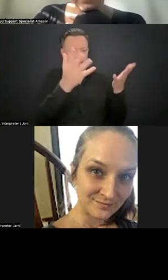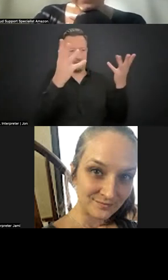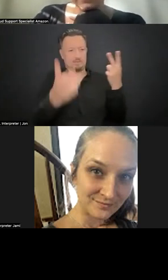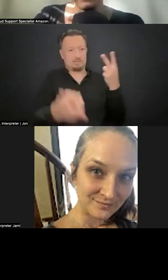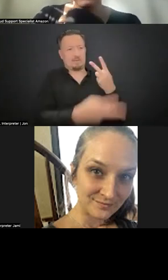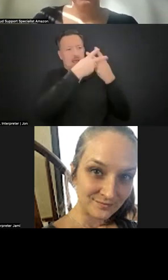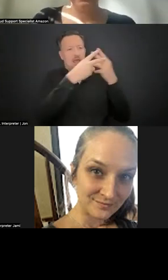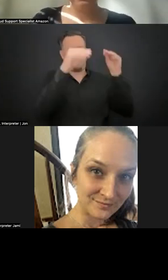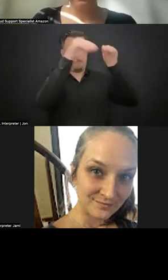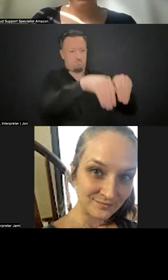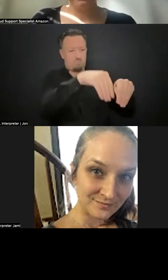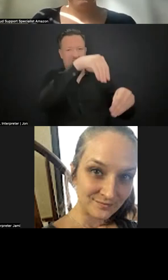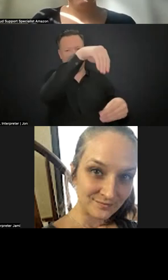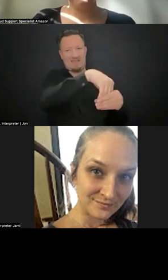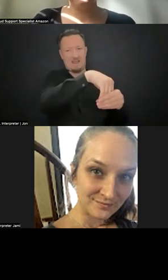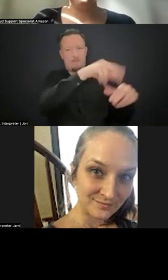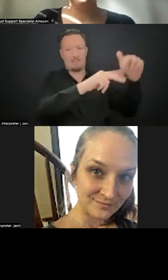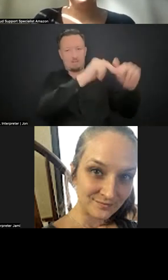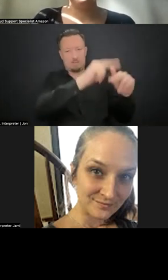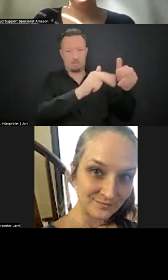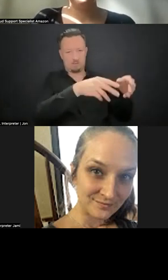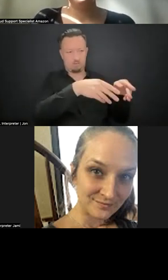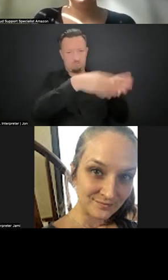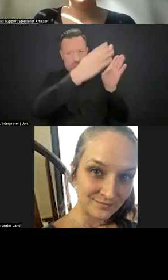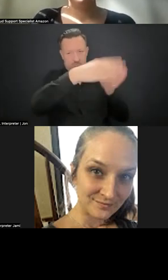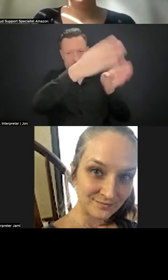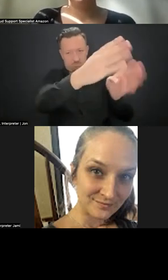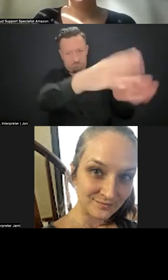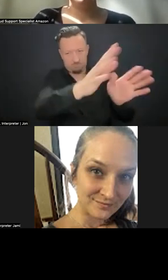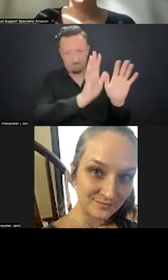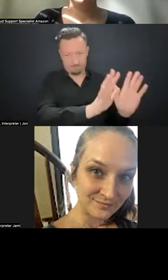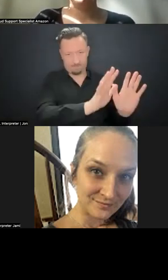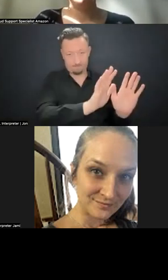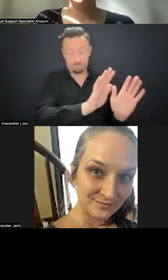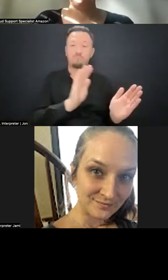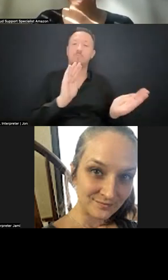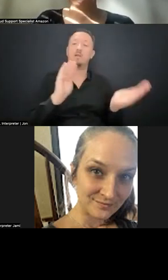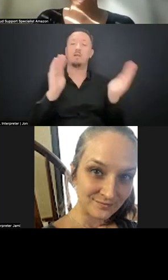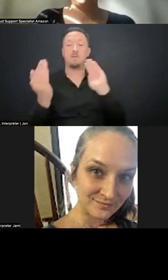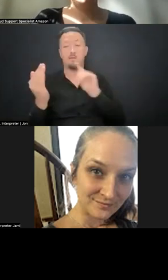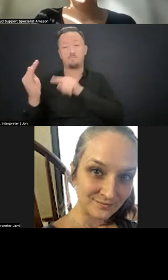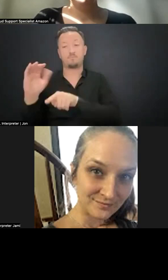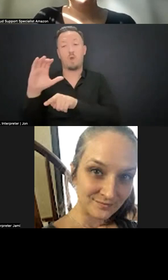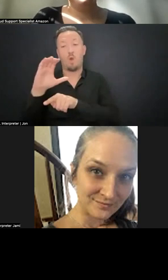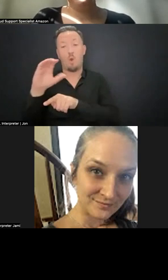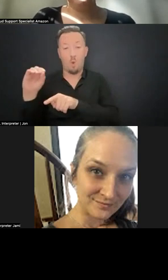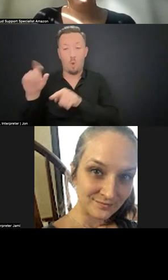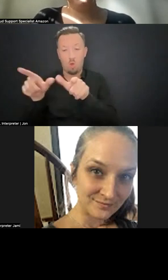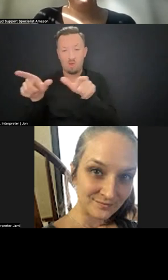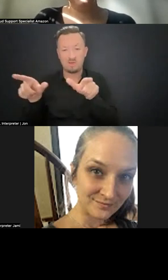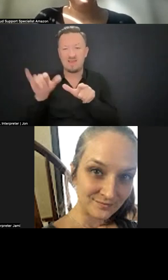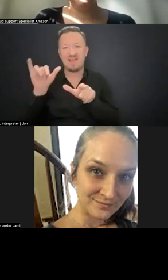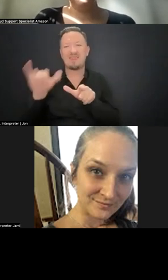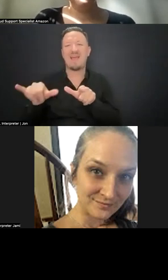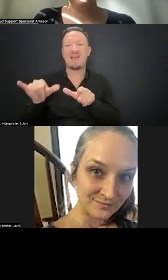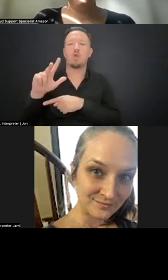that's the in-house data center. The co-location part is a third part.